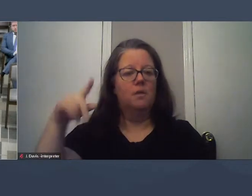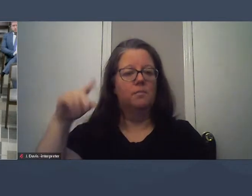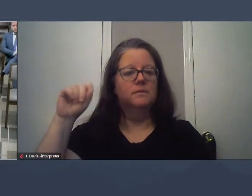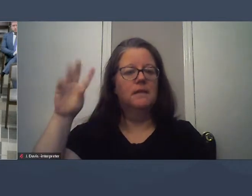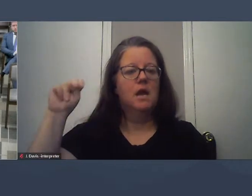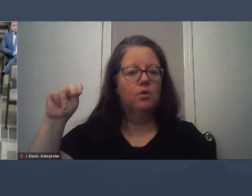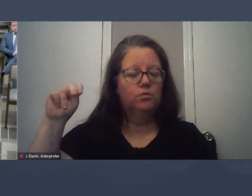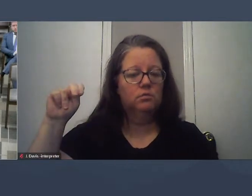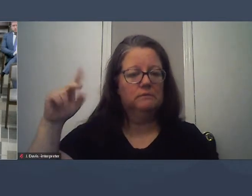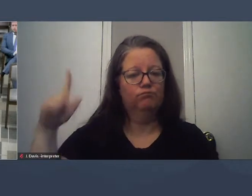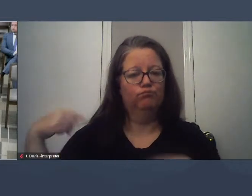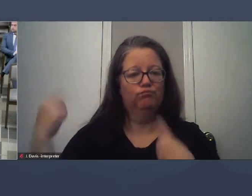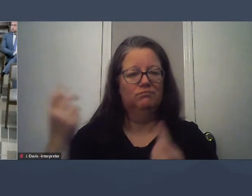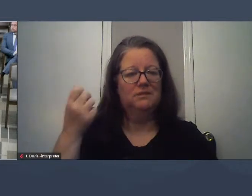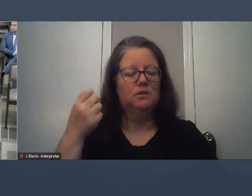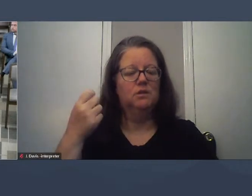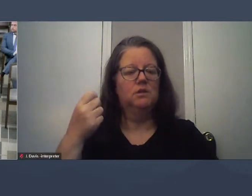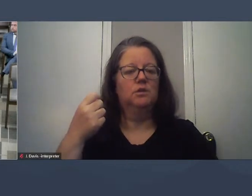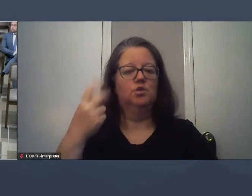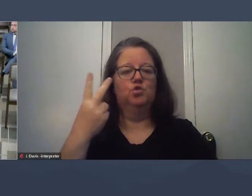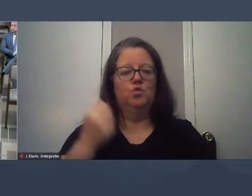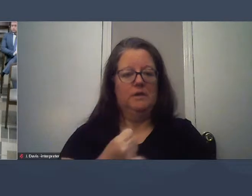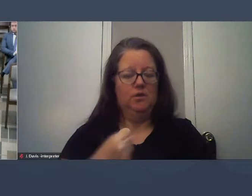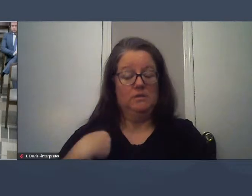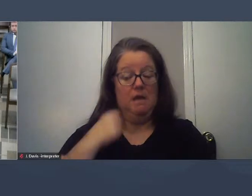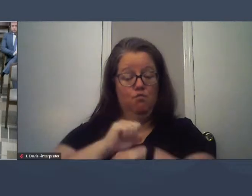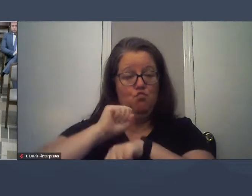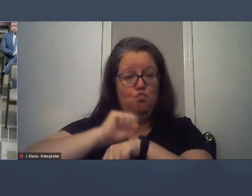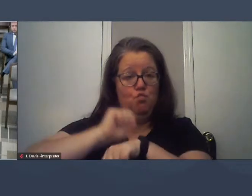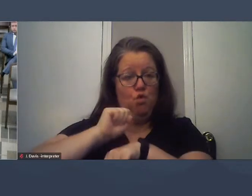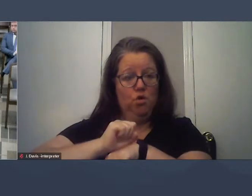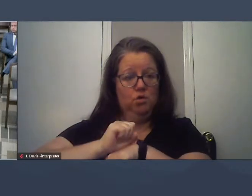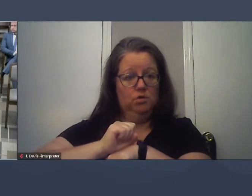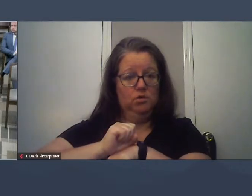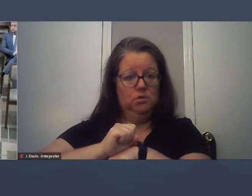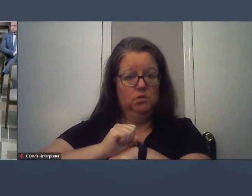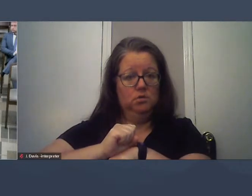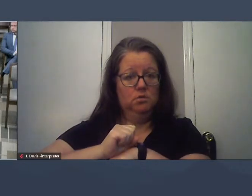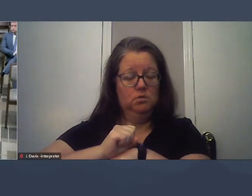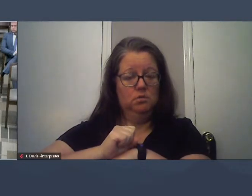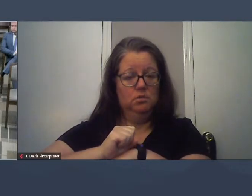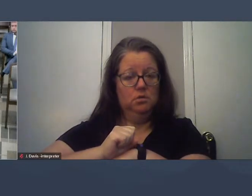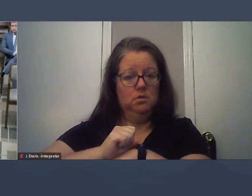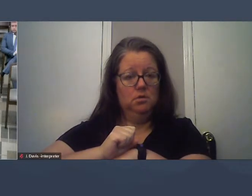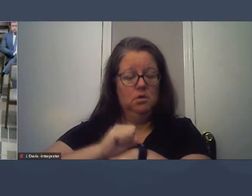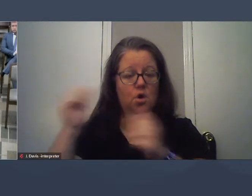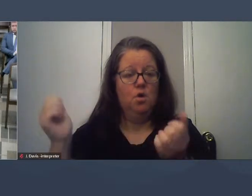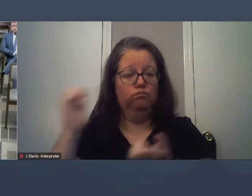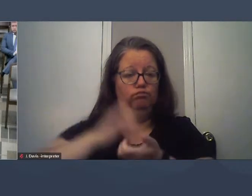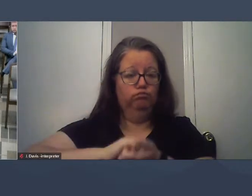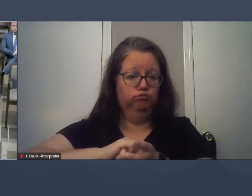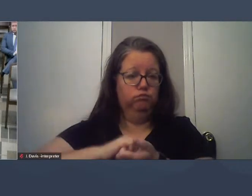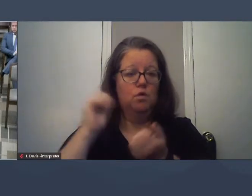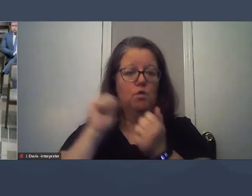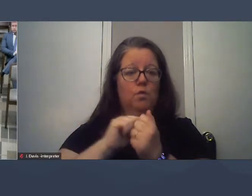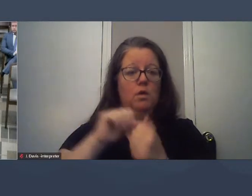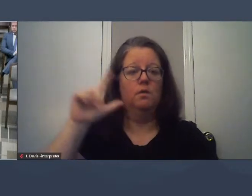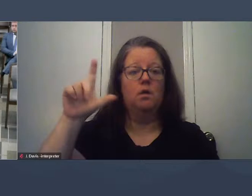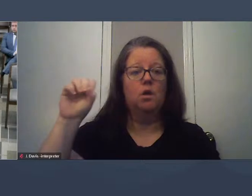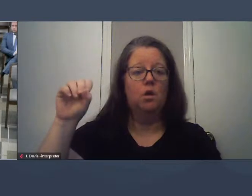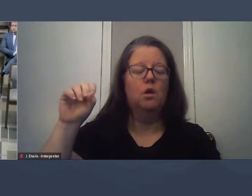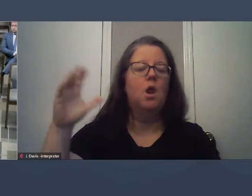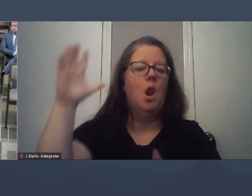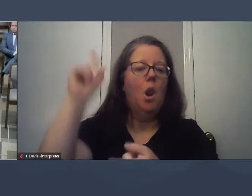past couple of decades, for the past 2 years, I've worked for the Work, and we work with low-income